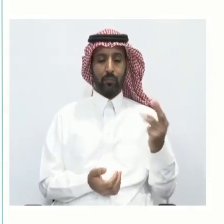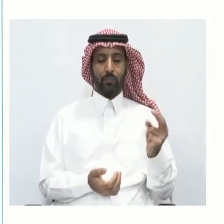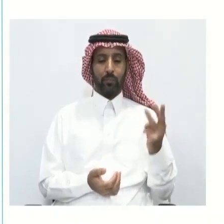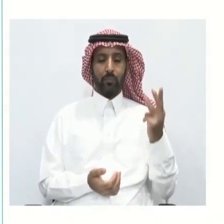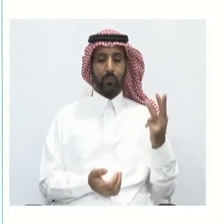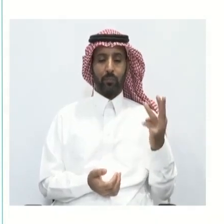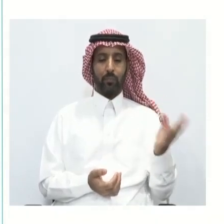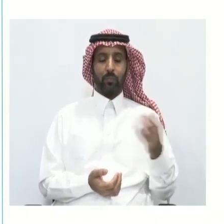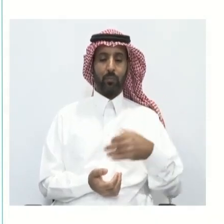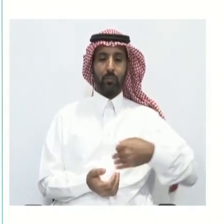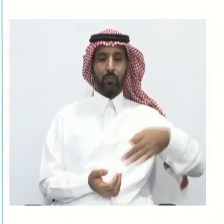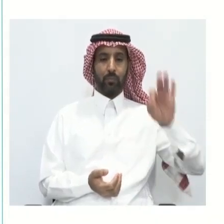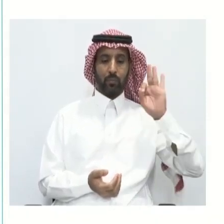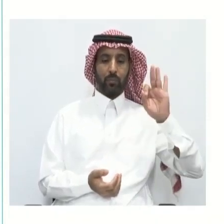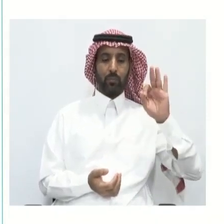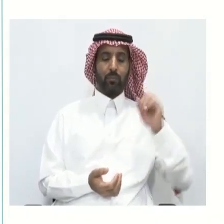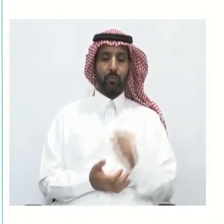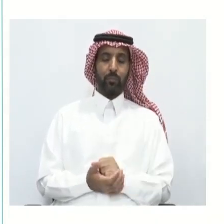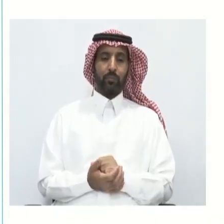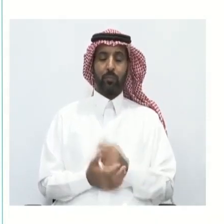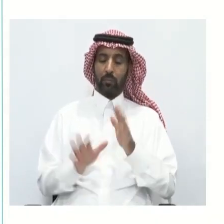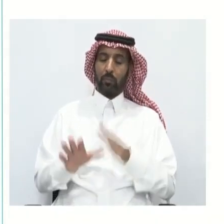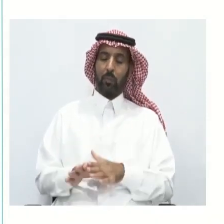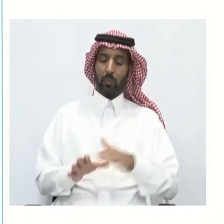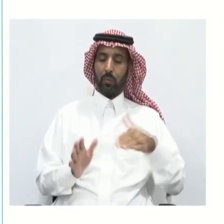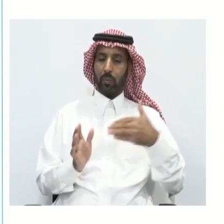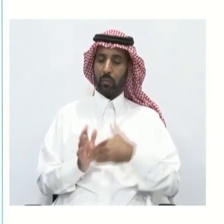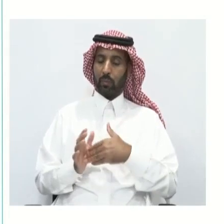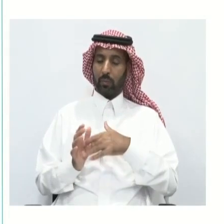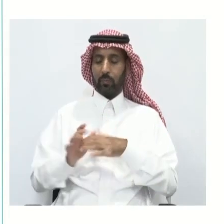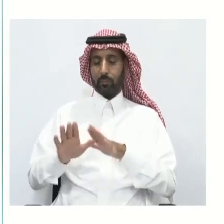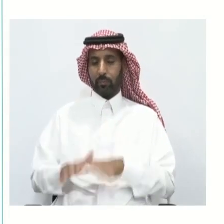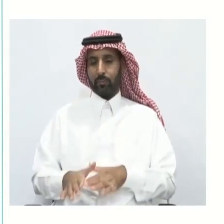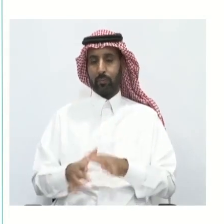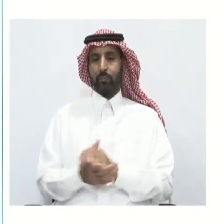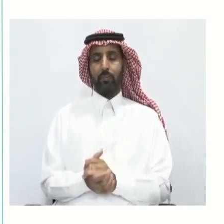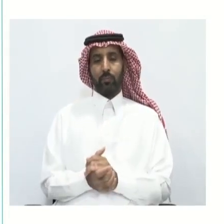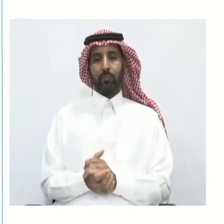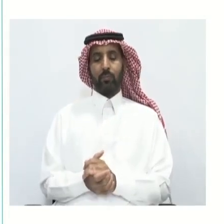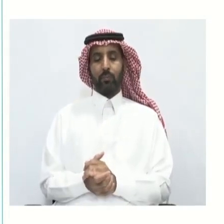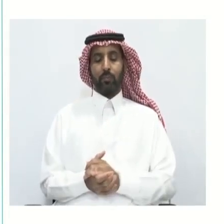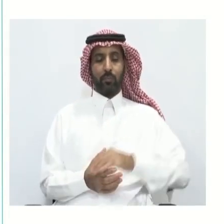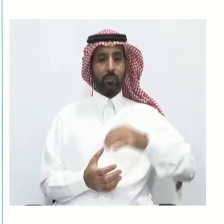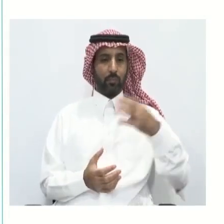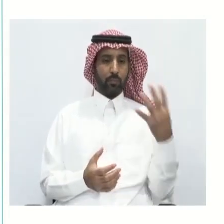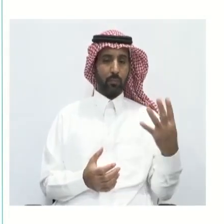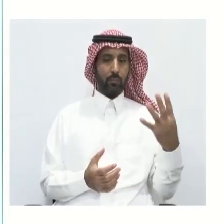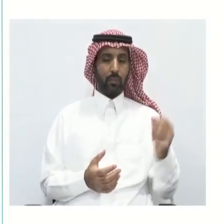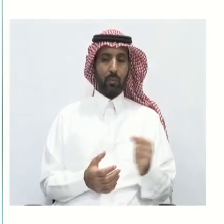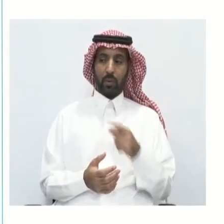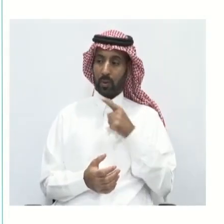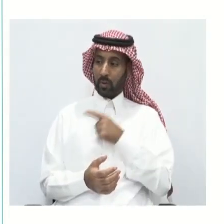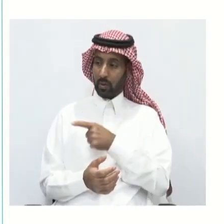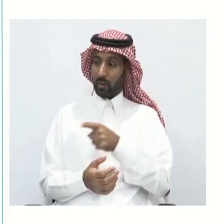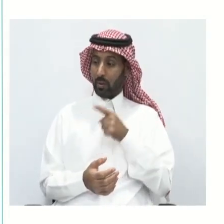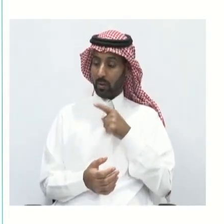Very good. It's the letter F. He's going to rest. He's going to rest. Number four. Are they